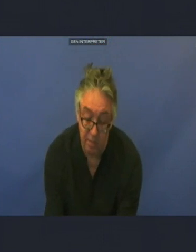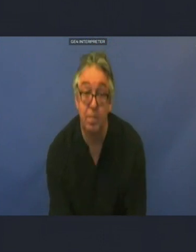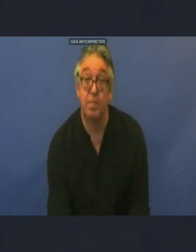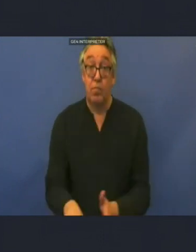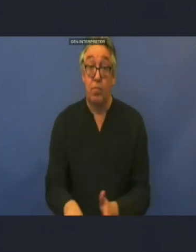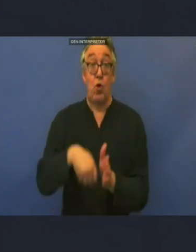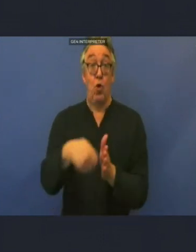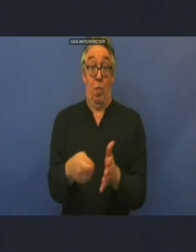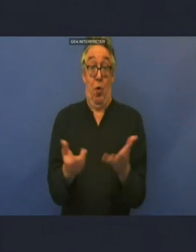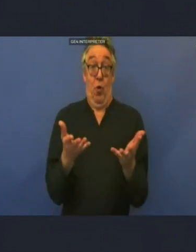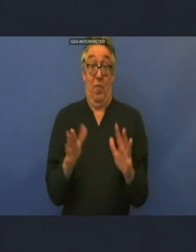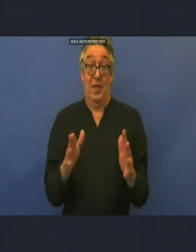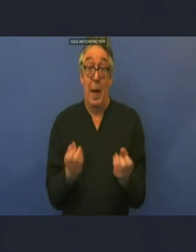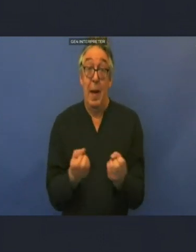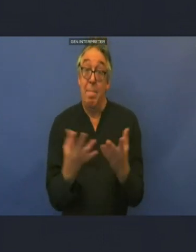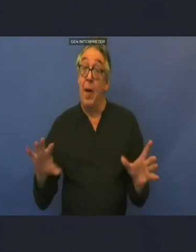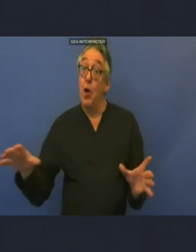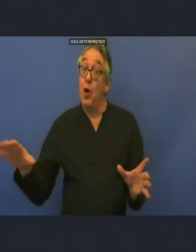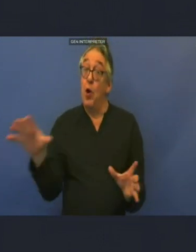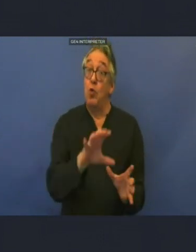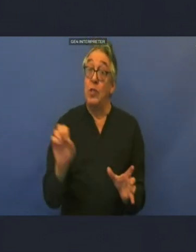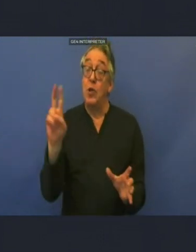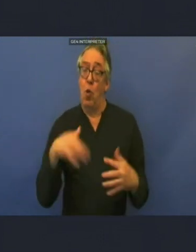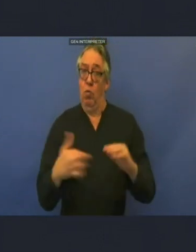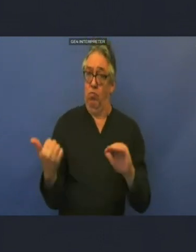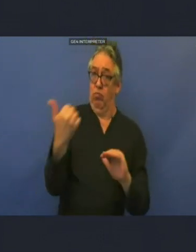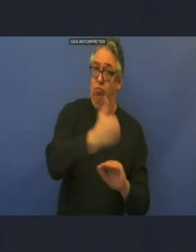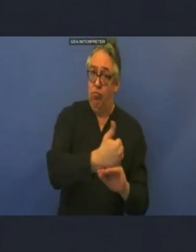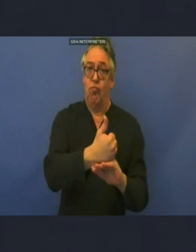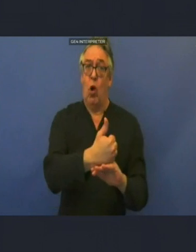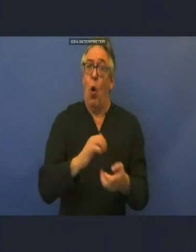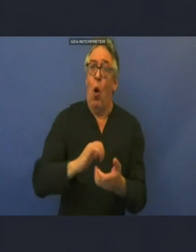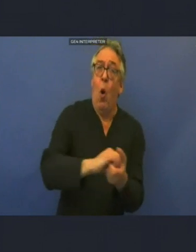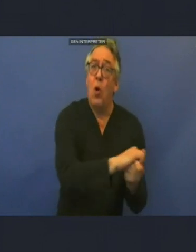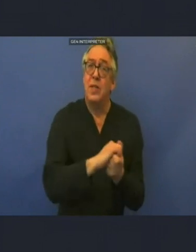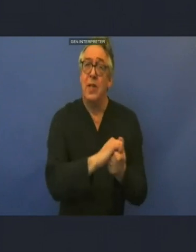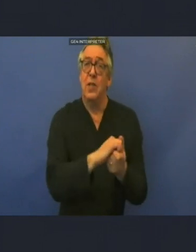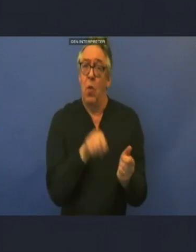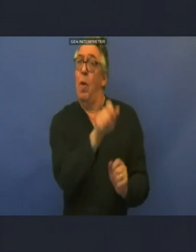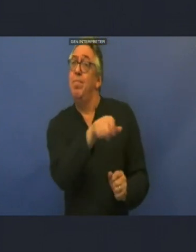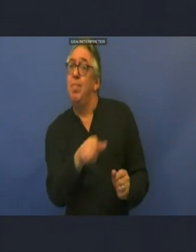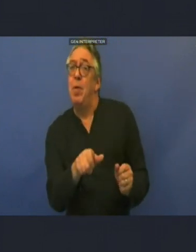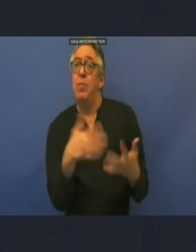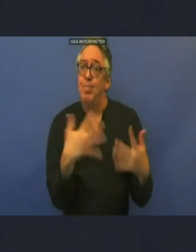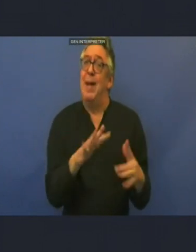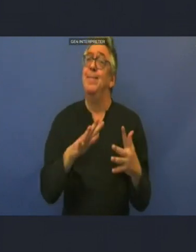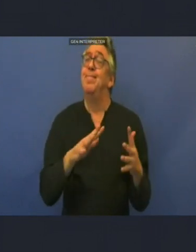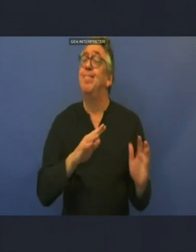countries in Europe. And to this day, we still collaborate with each other,